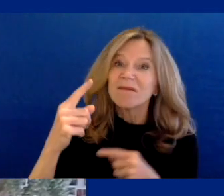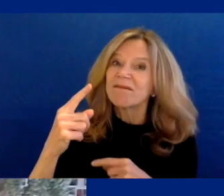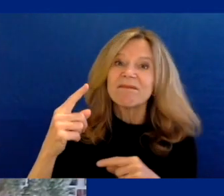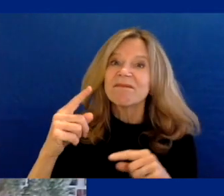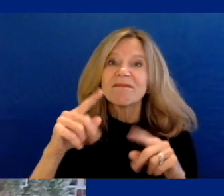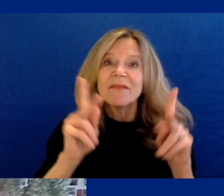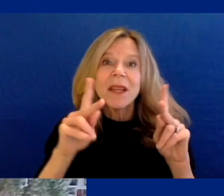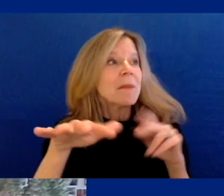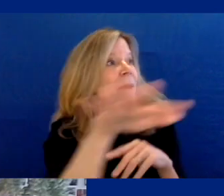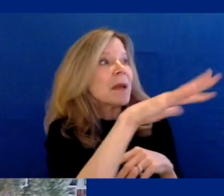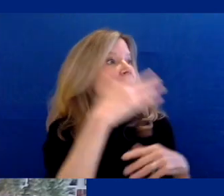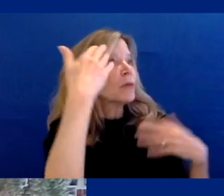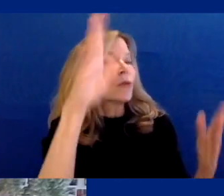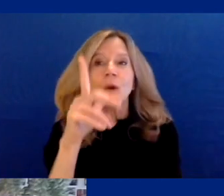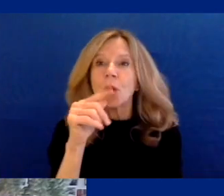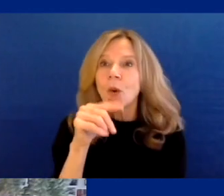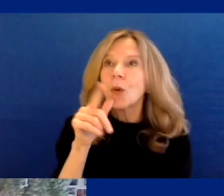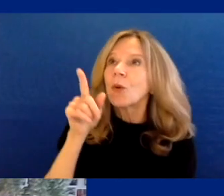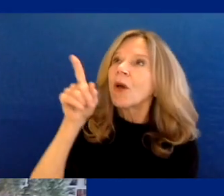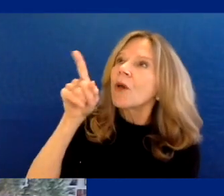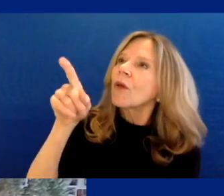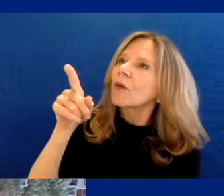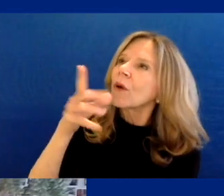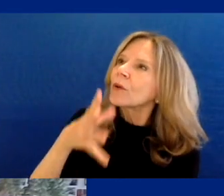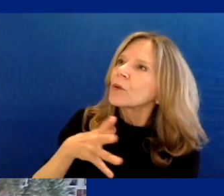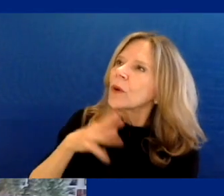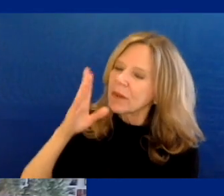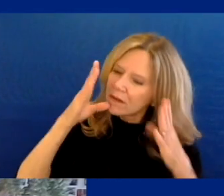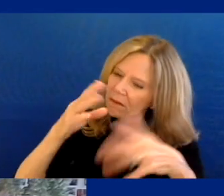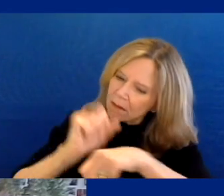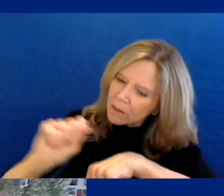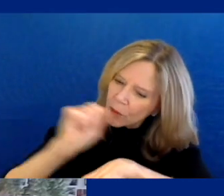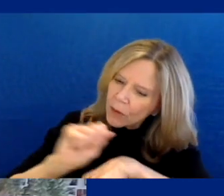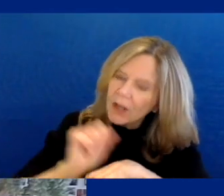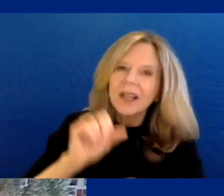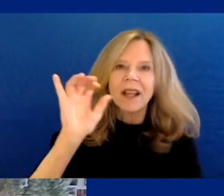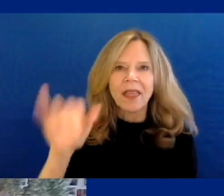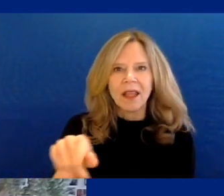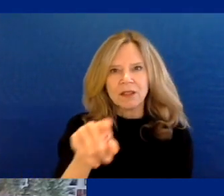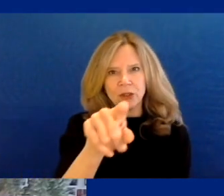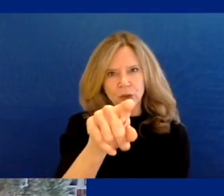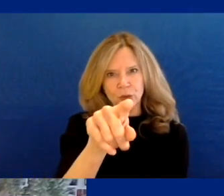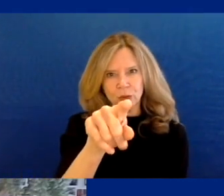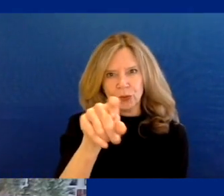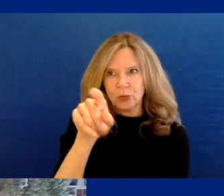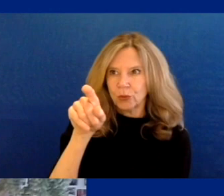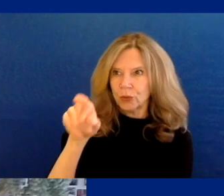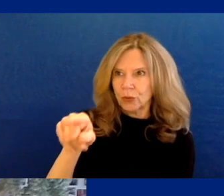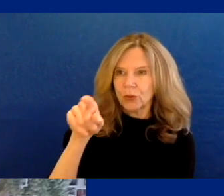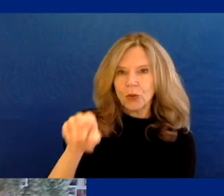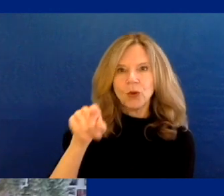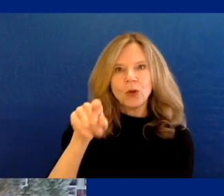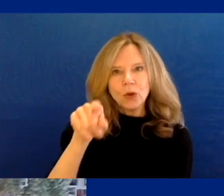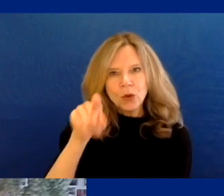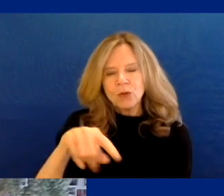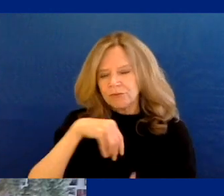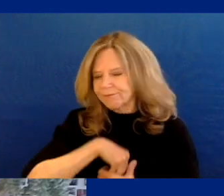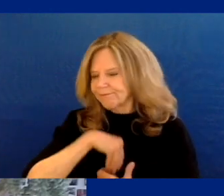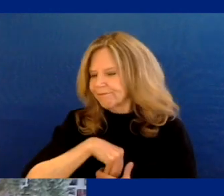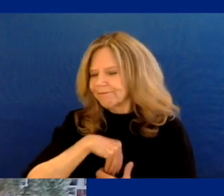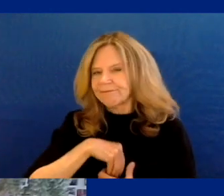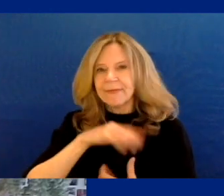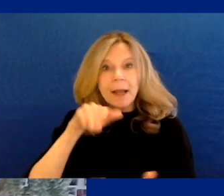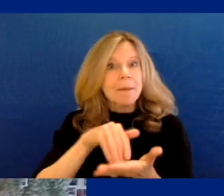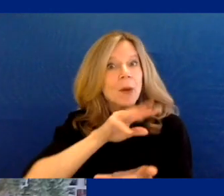people don't know who they are. They are just working, doing the work. And that is you. That is where you come